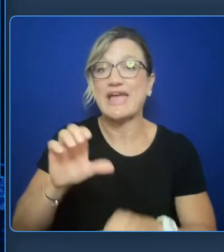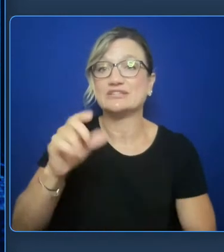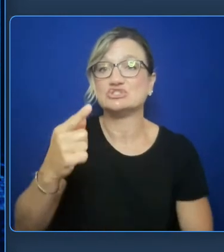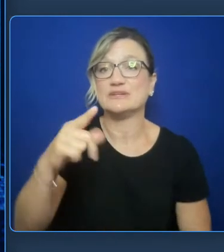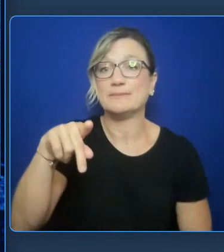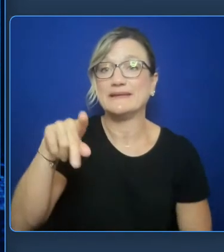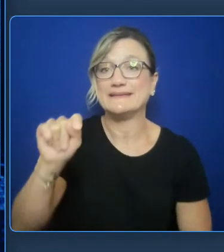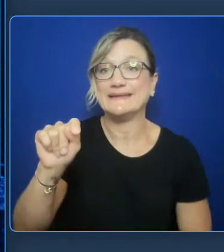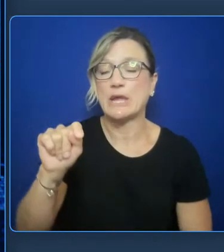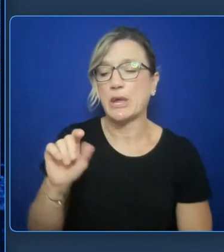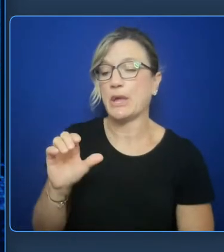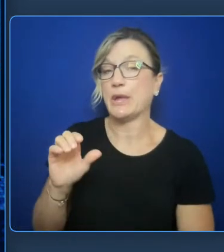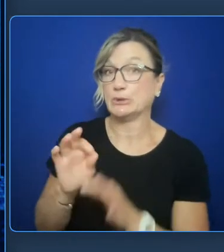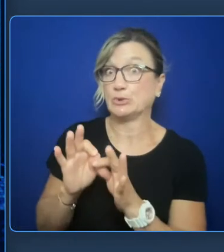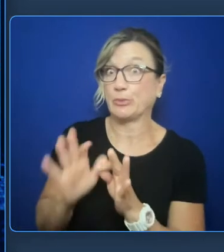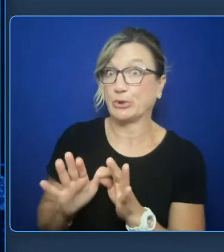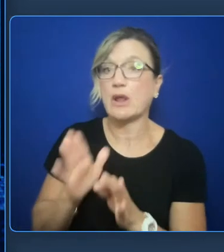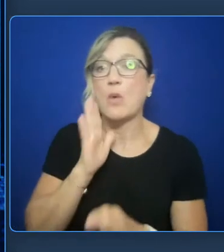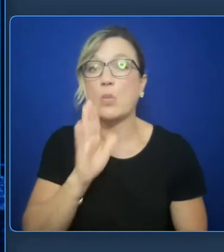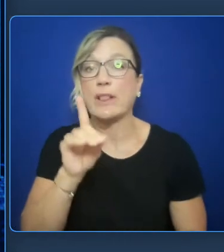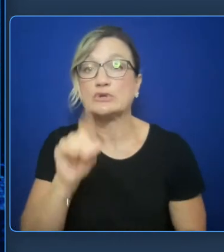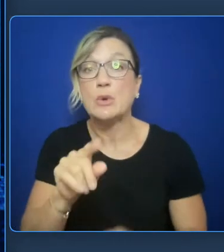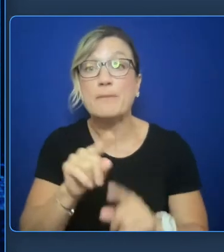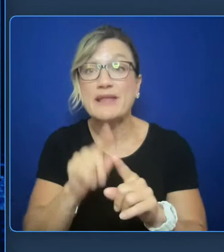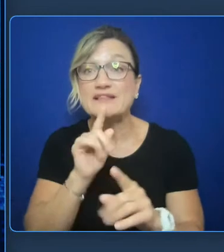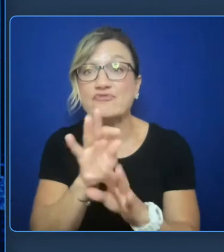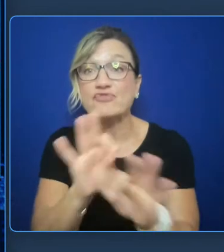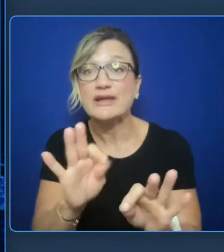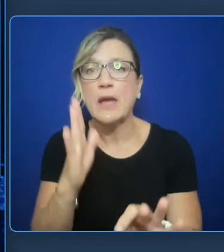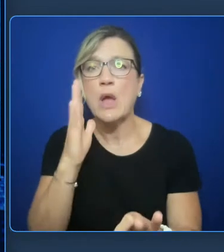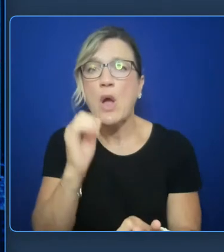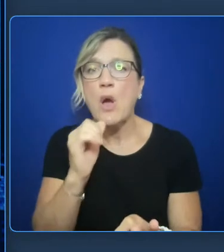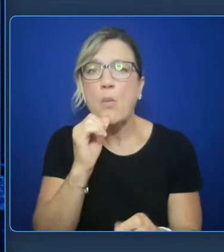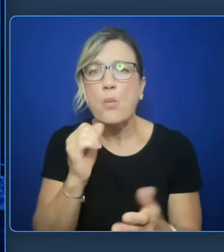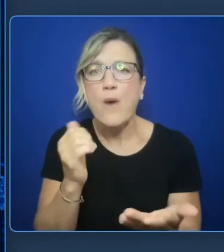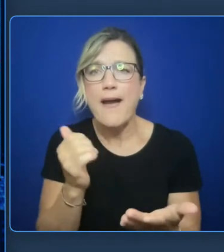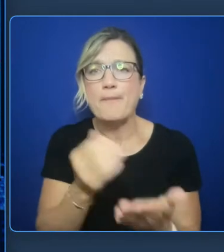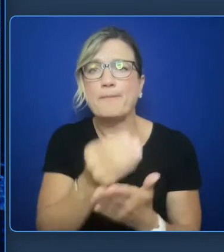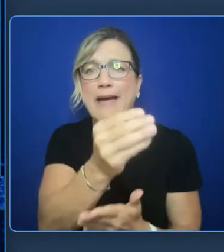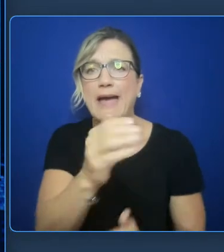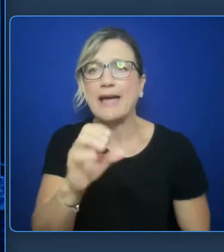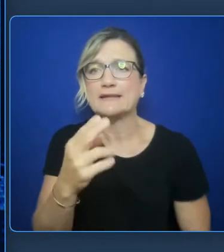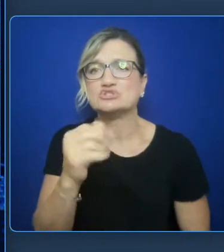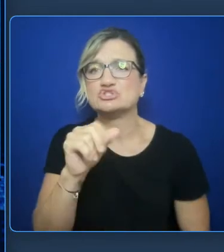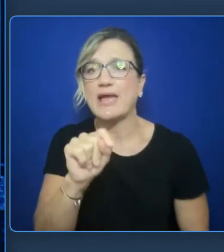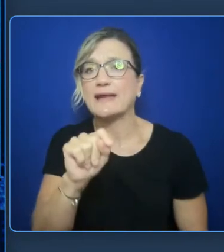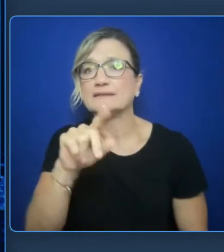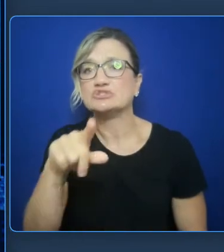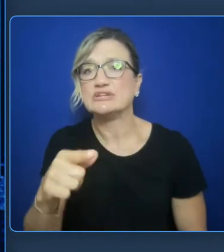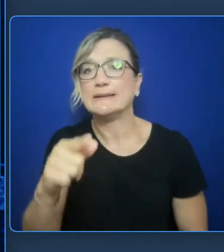code interpreter will do. But it's free. Why bother with ChatGPT? It's free.